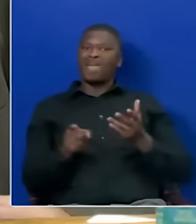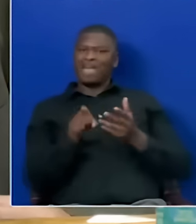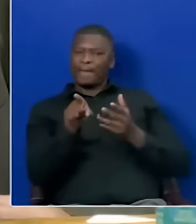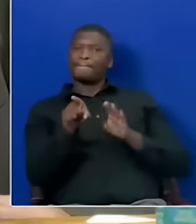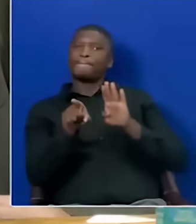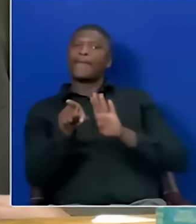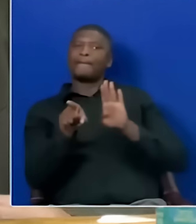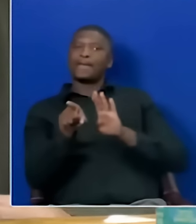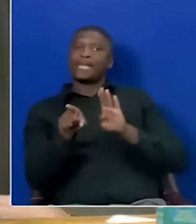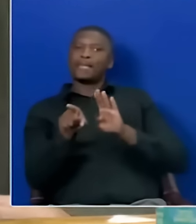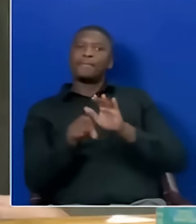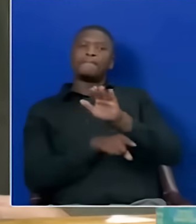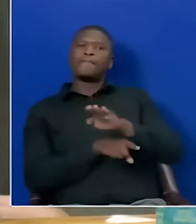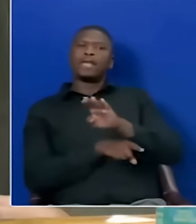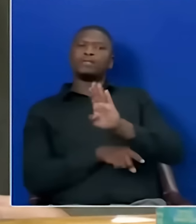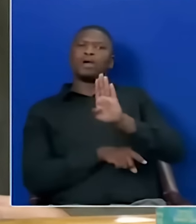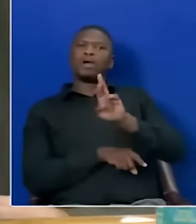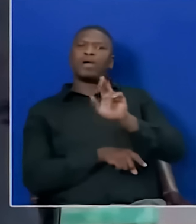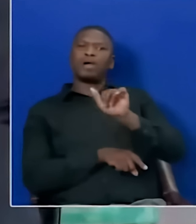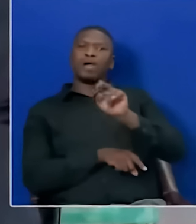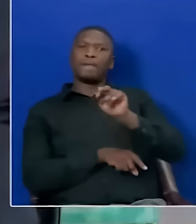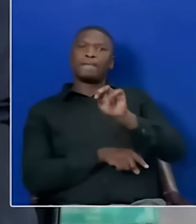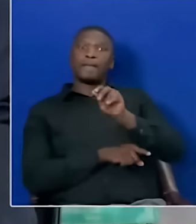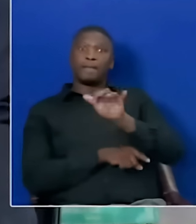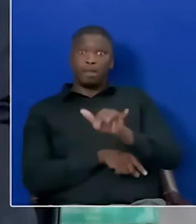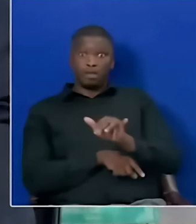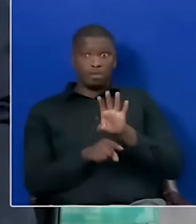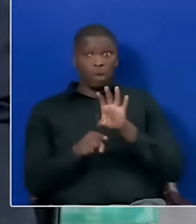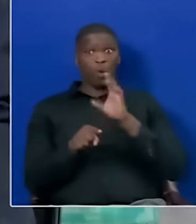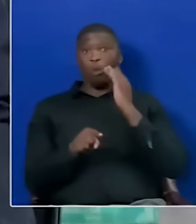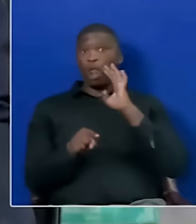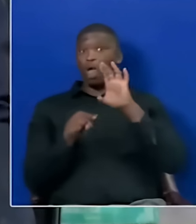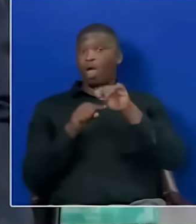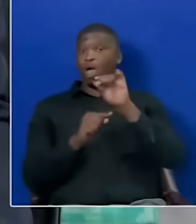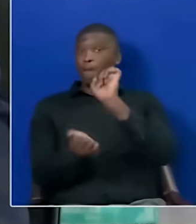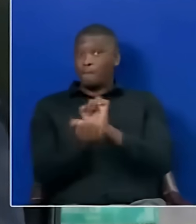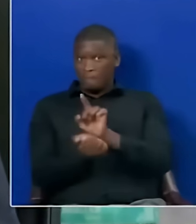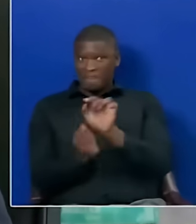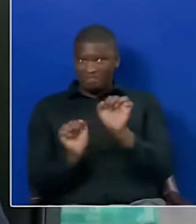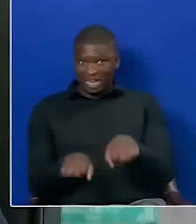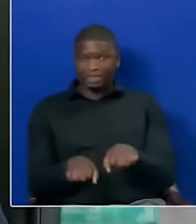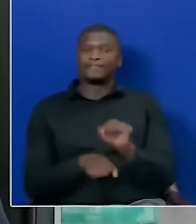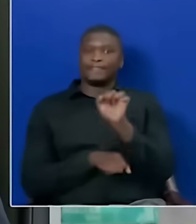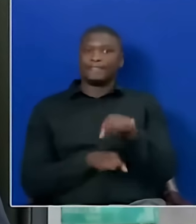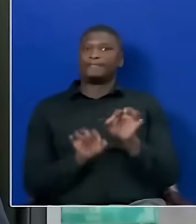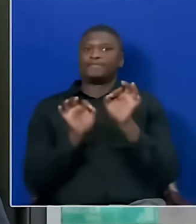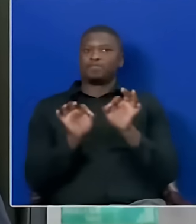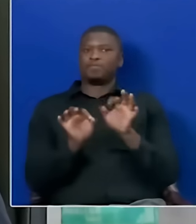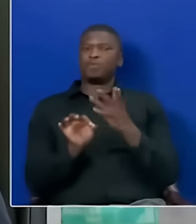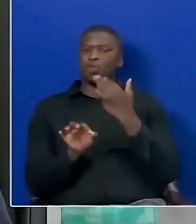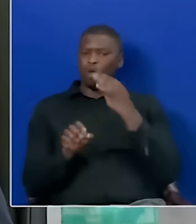Bramley. That is correct, Commissioner. Now, when you go back to that paragraph that I read,